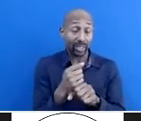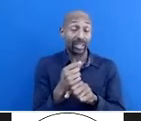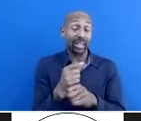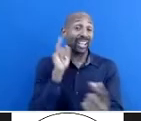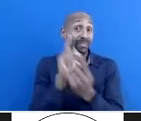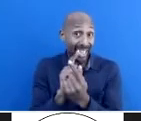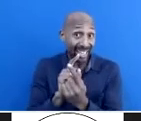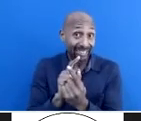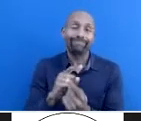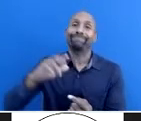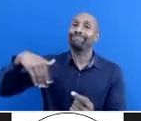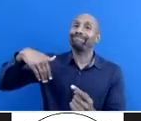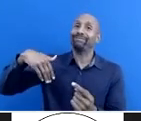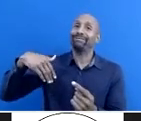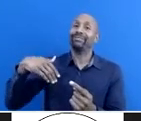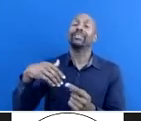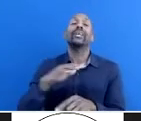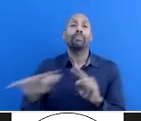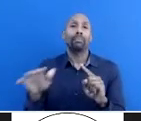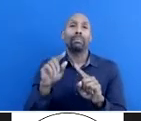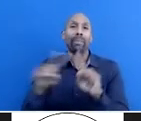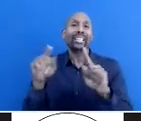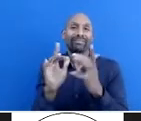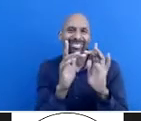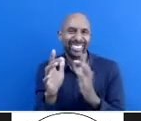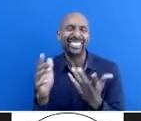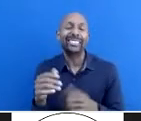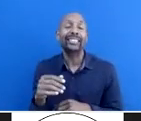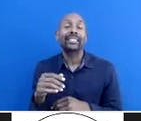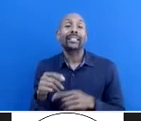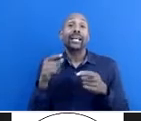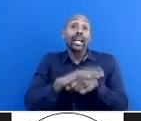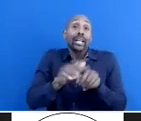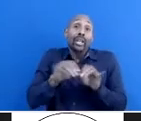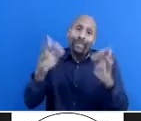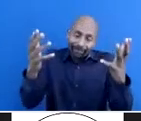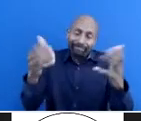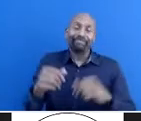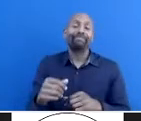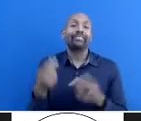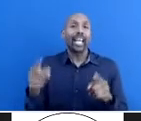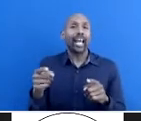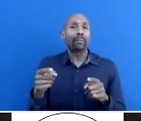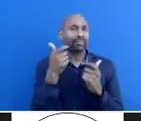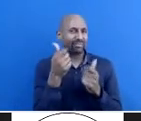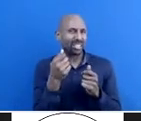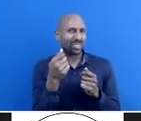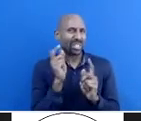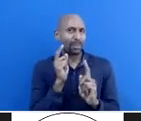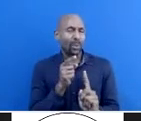a small group of people that was joining a trip a company that I was going to take to